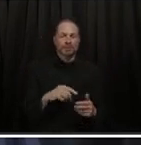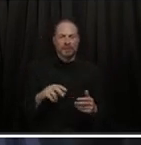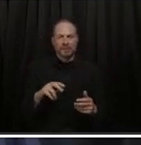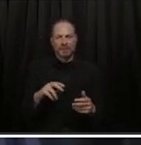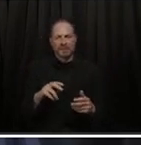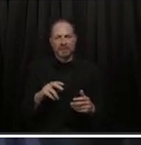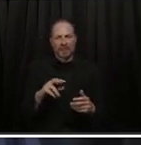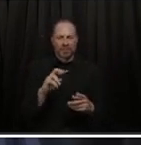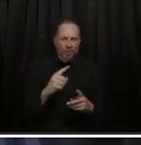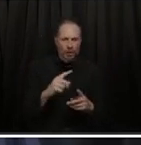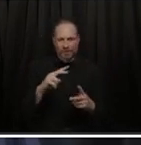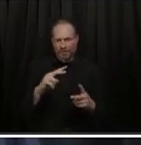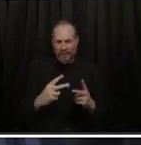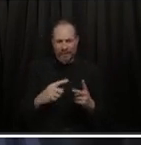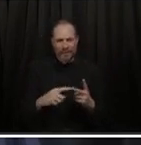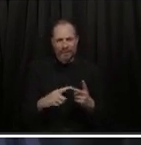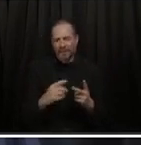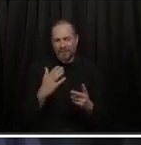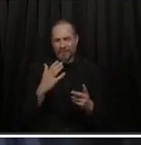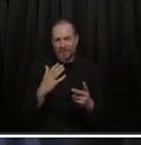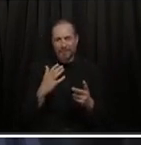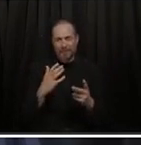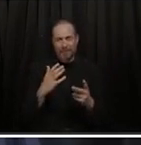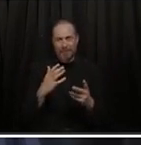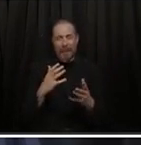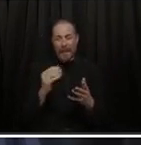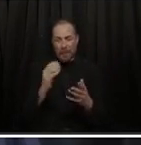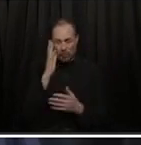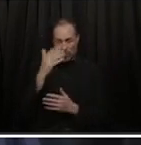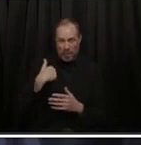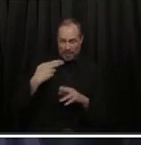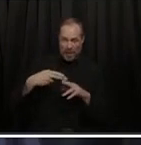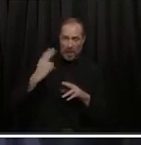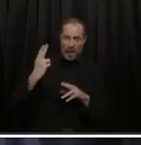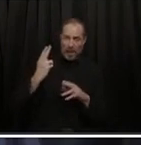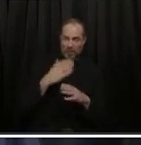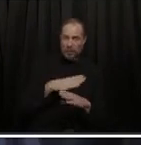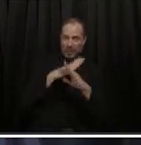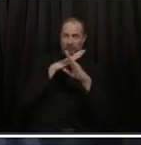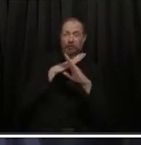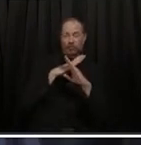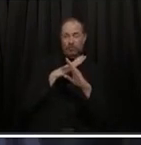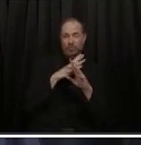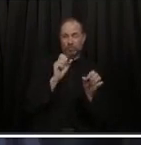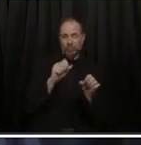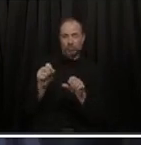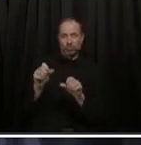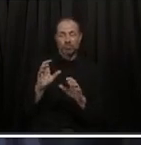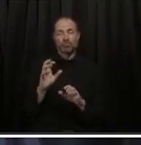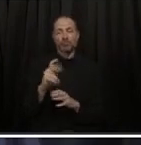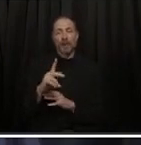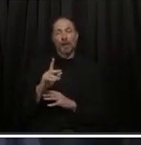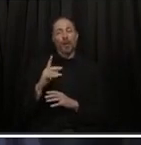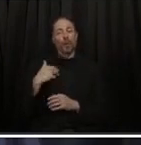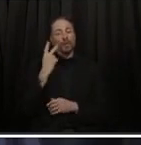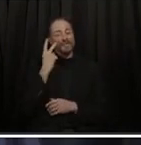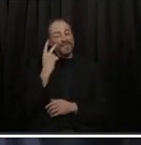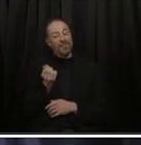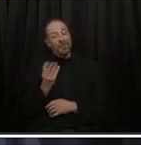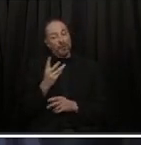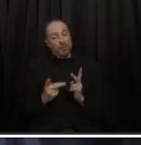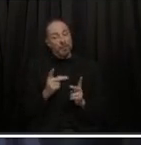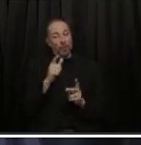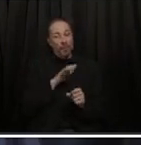one 3 or 4 weeks later, and you will have a very high level of protection. We see relatively few people who are fully